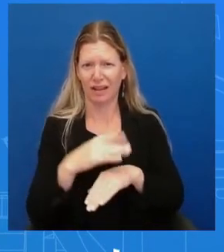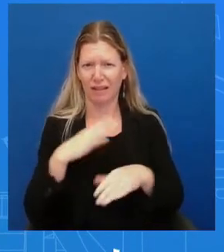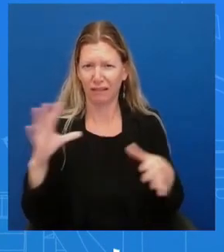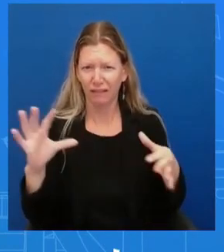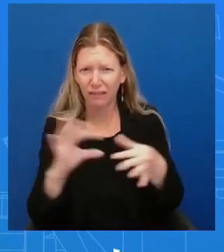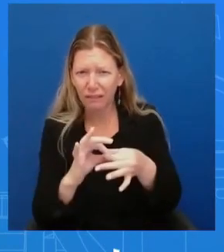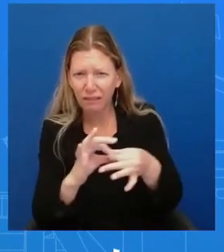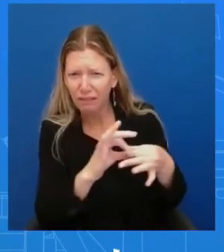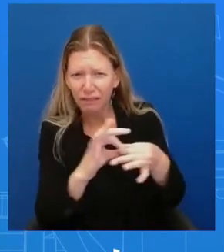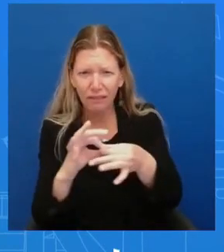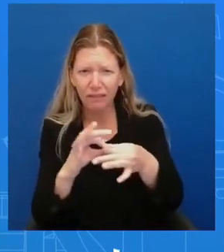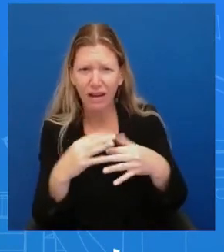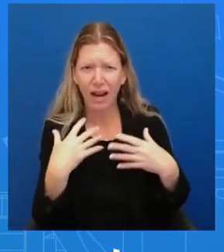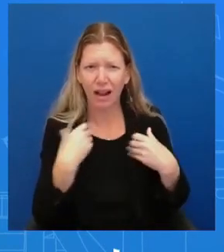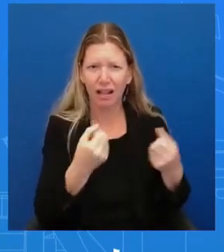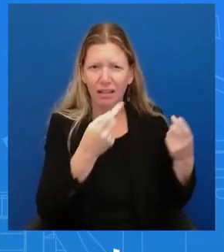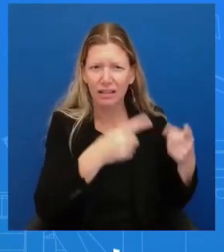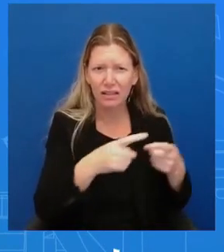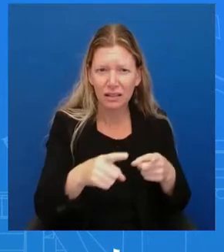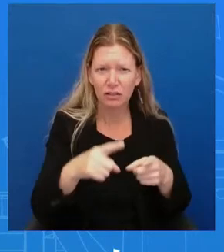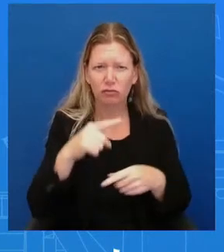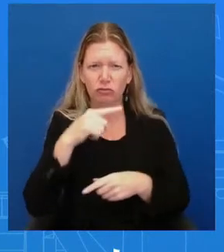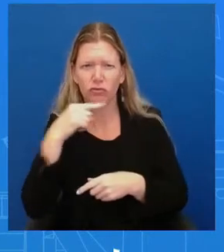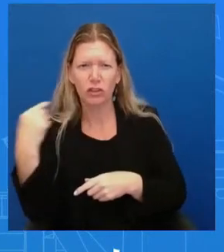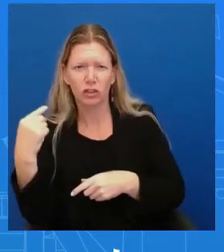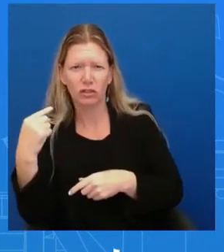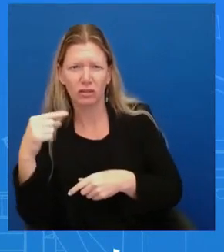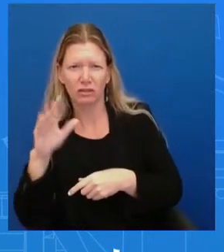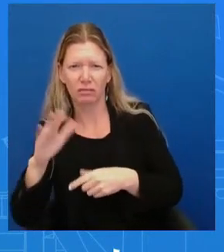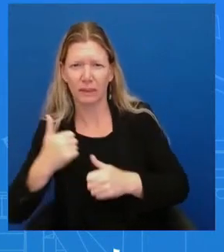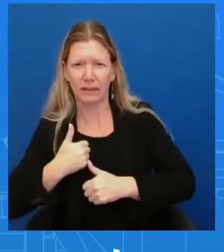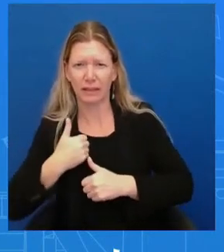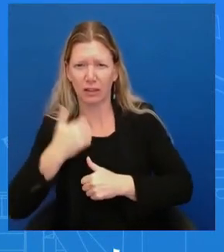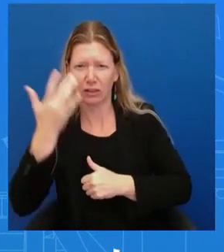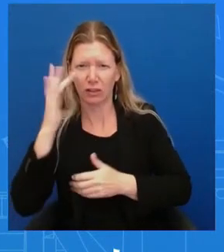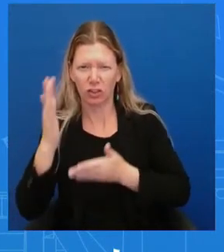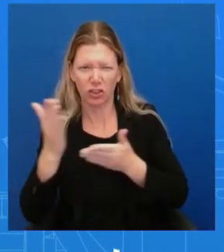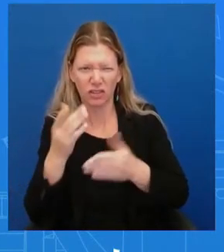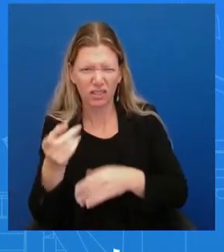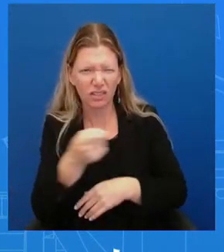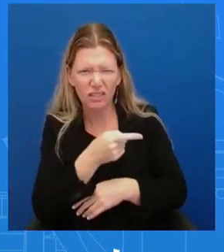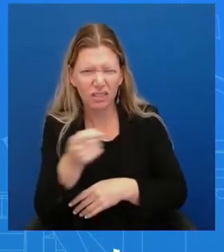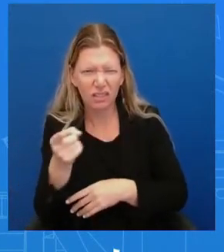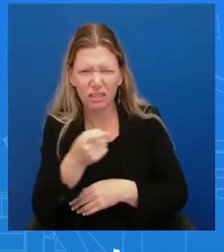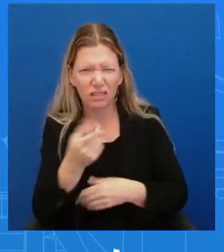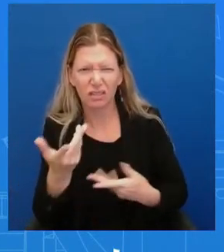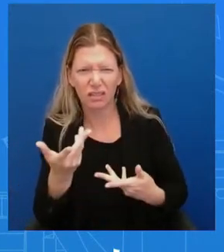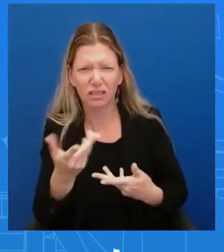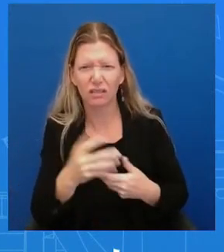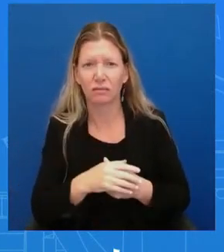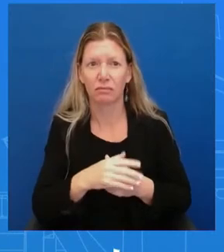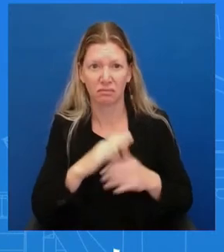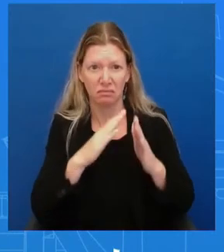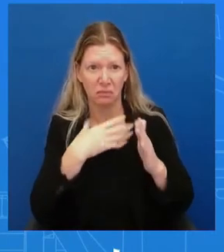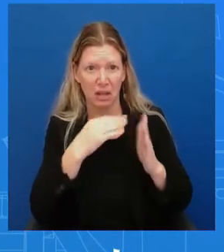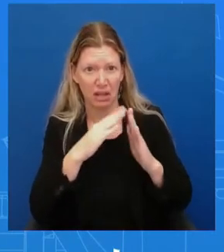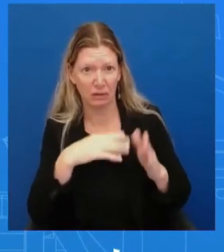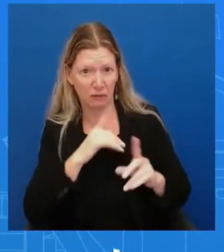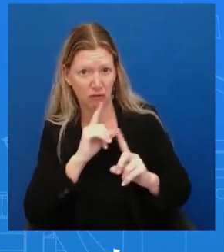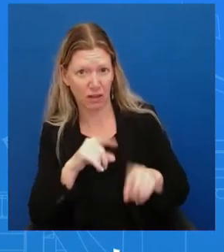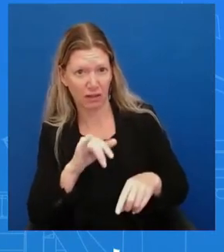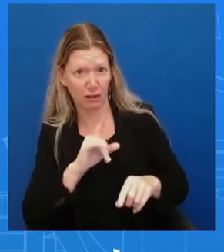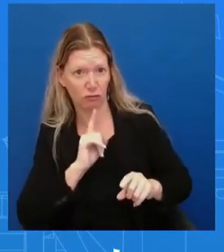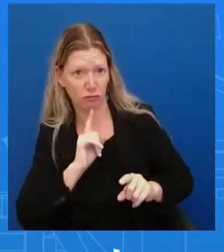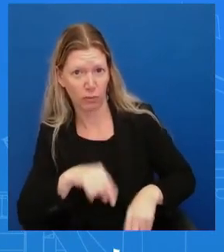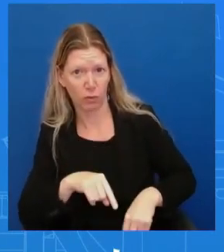military intelligence service. What's the White House reaction to that report? So I'm going to be really careful here. The intelligence community has